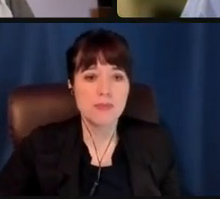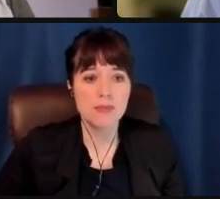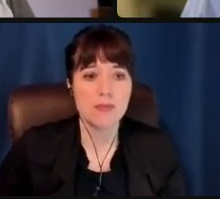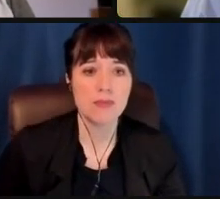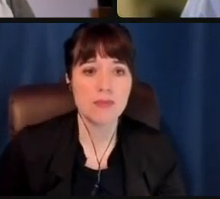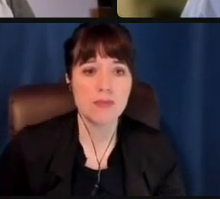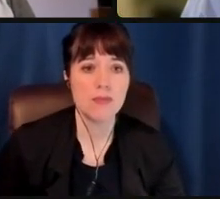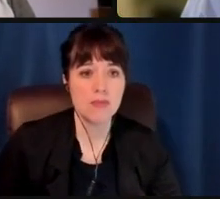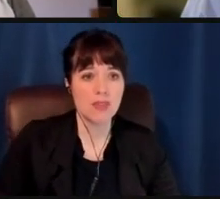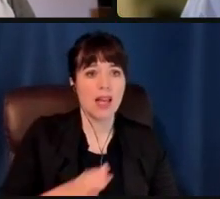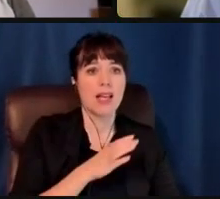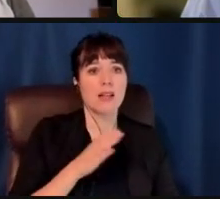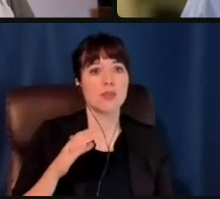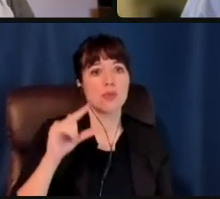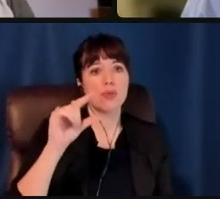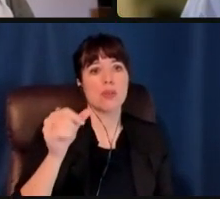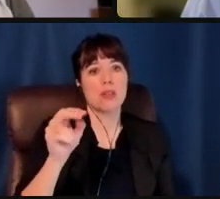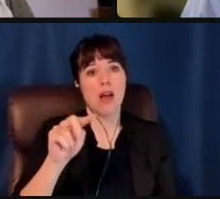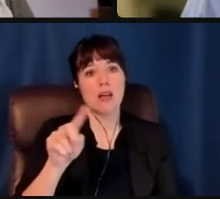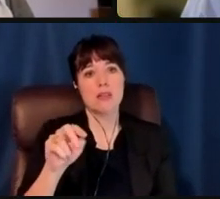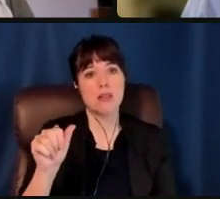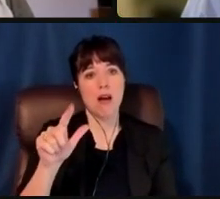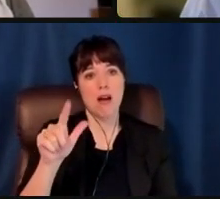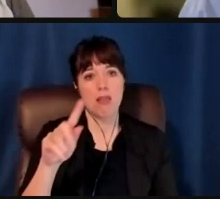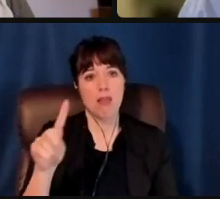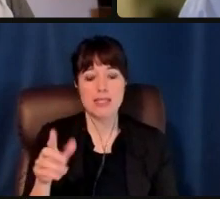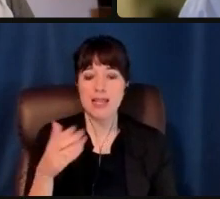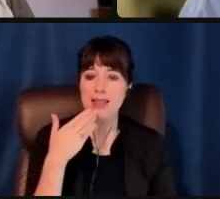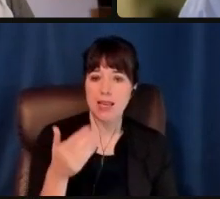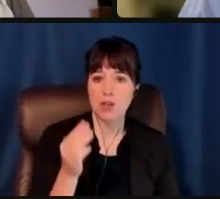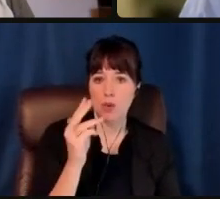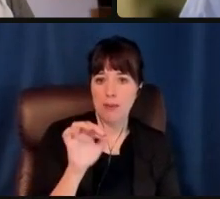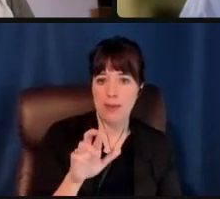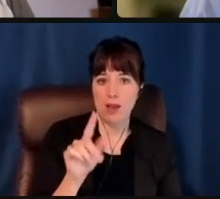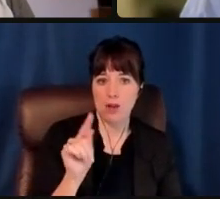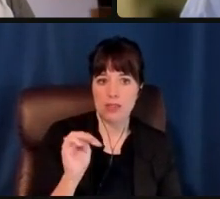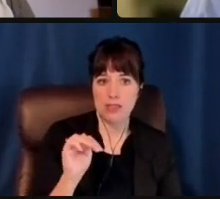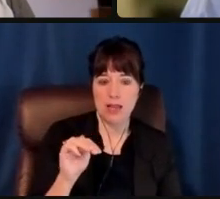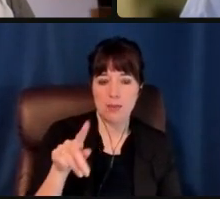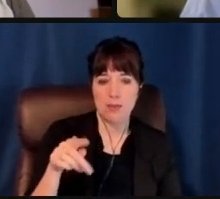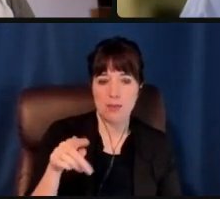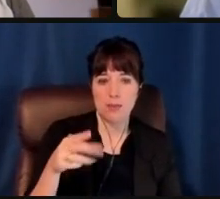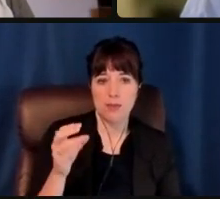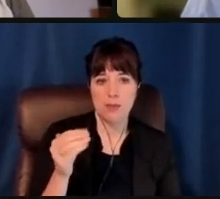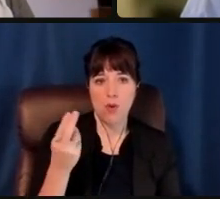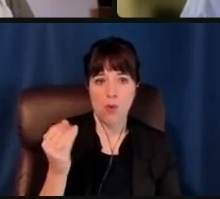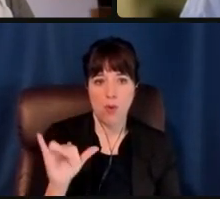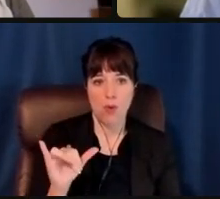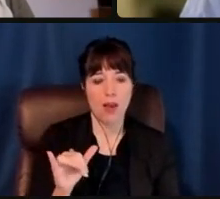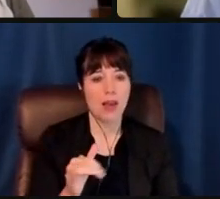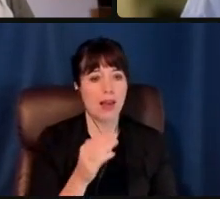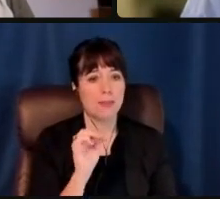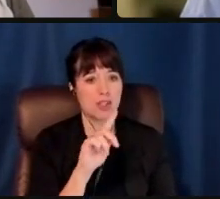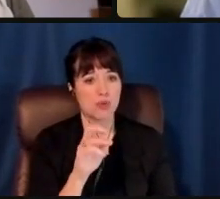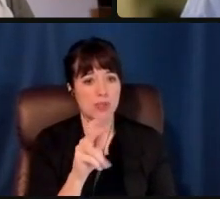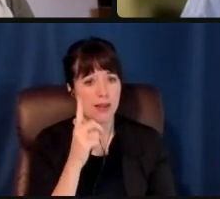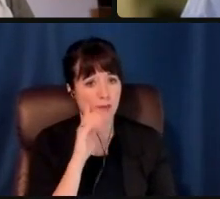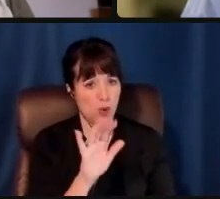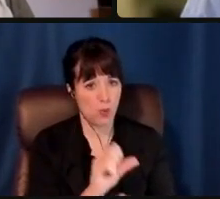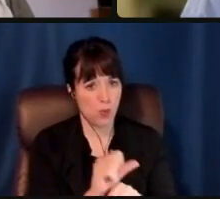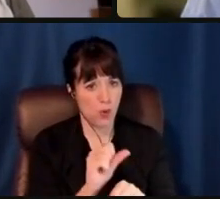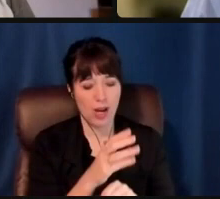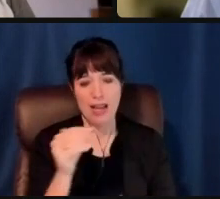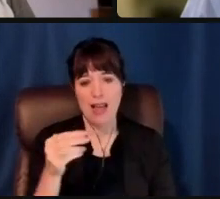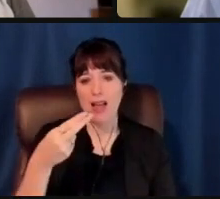Gonzalez. Thank you, Mayor Tim Hoy, Mr. Zink, for your work. And the haulers, I mean, they're